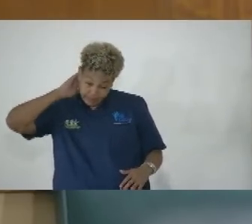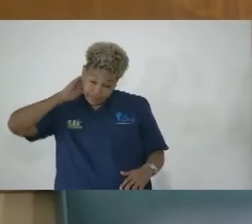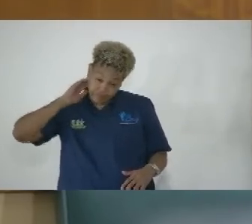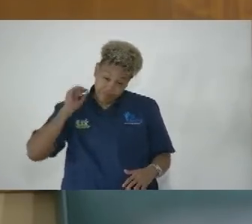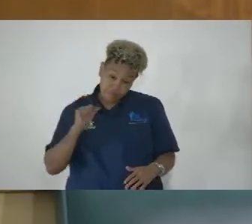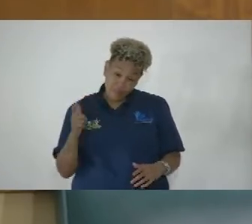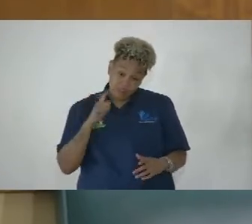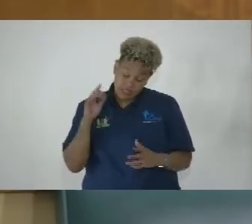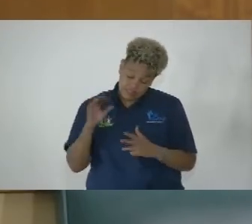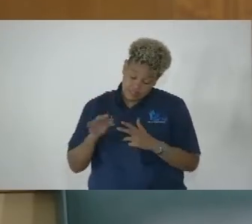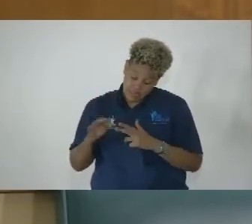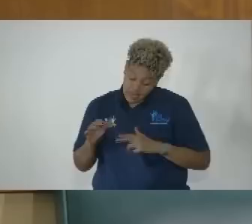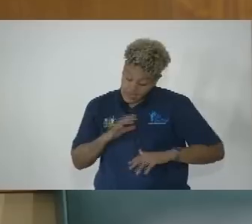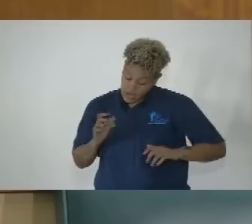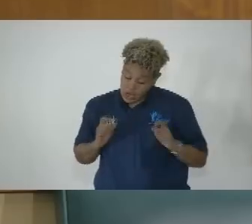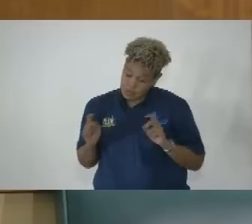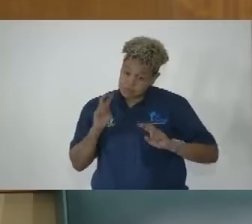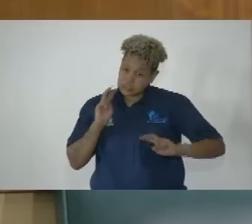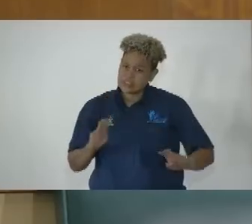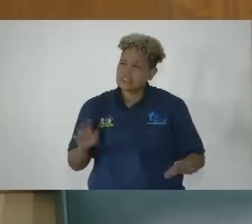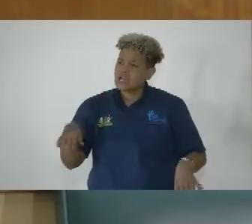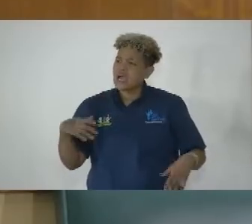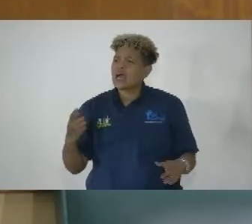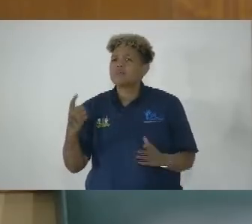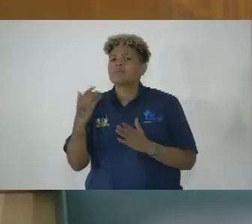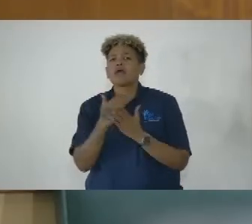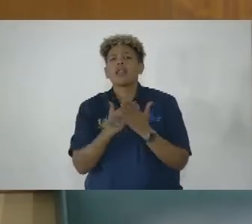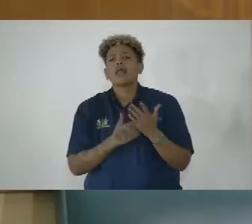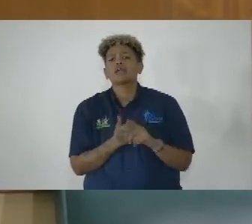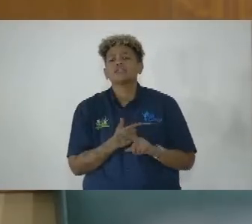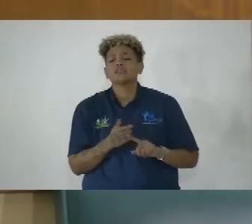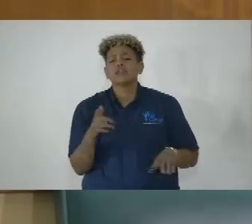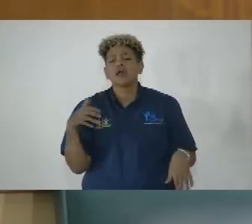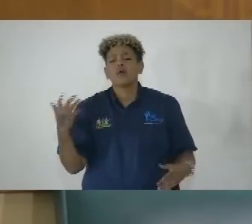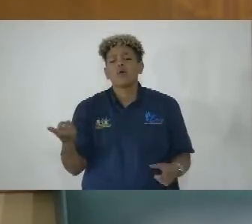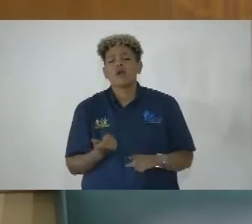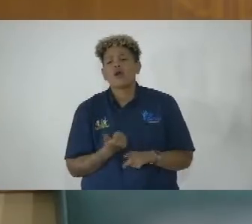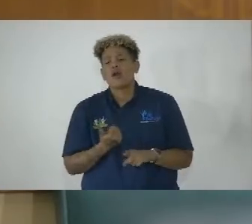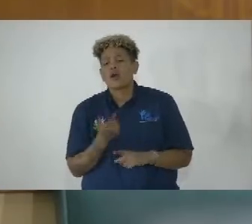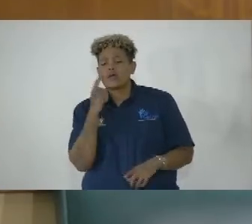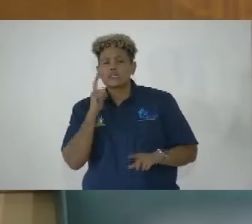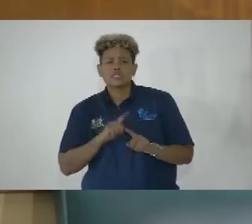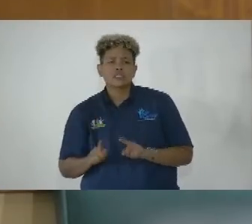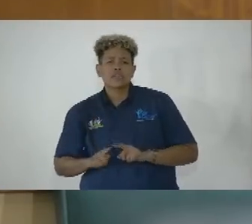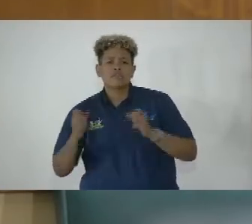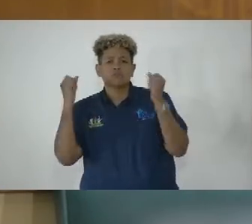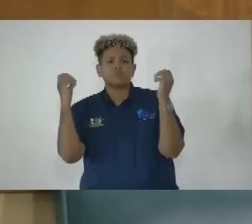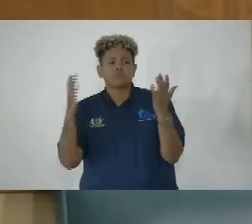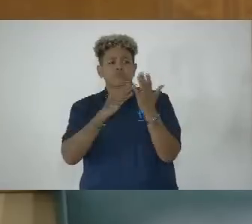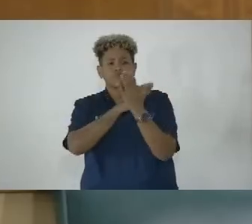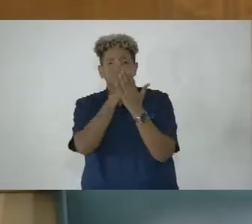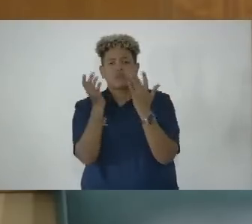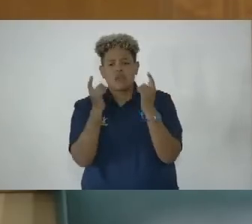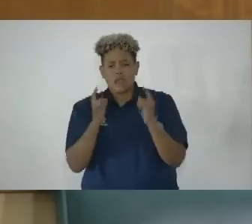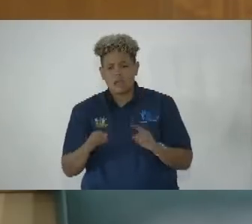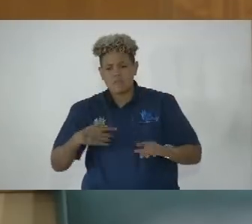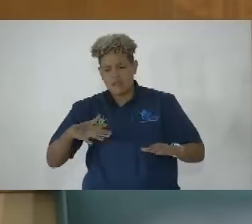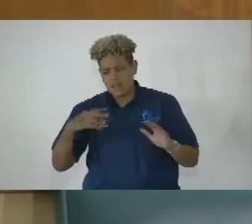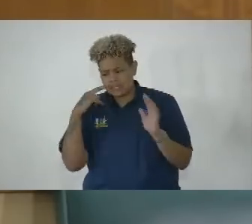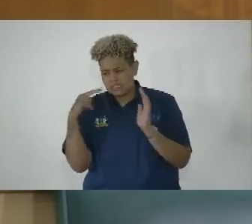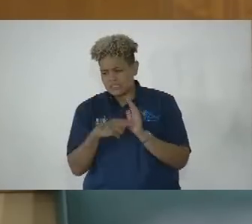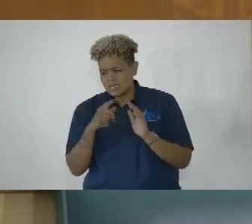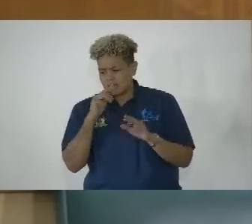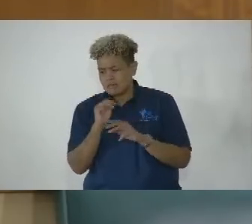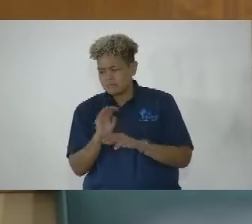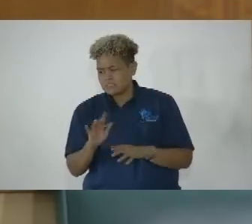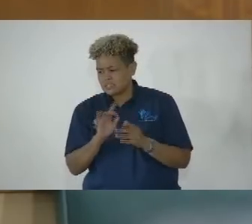Select Committee, they listed a myriad of instances which I'm not seeing here, and Minister spoke